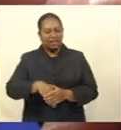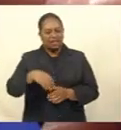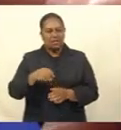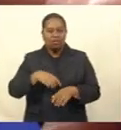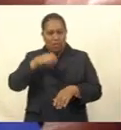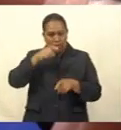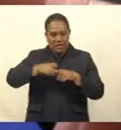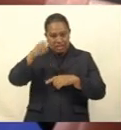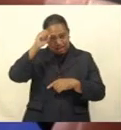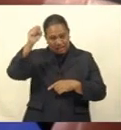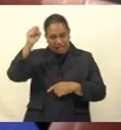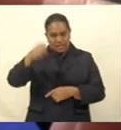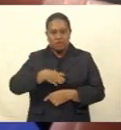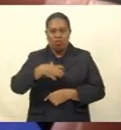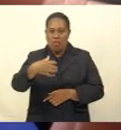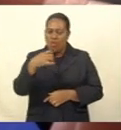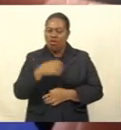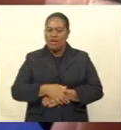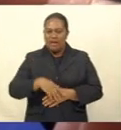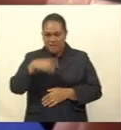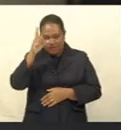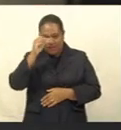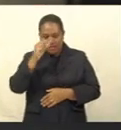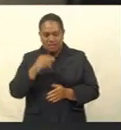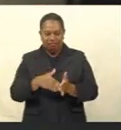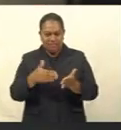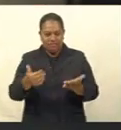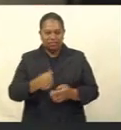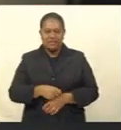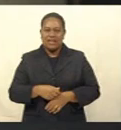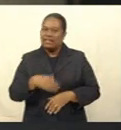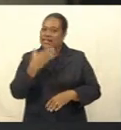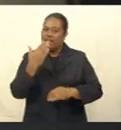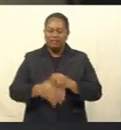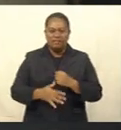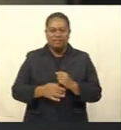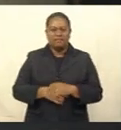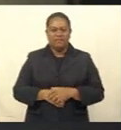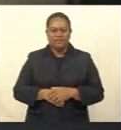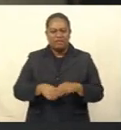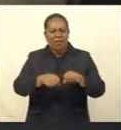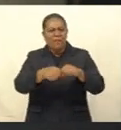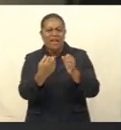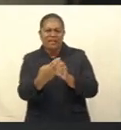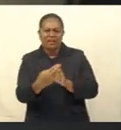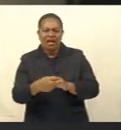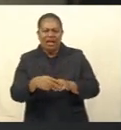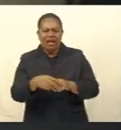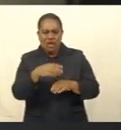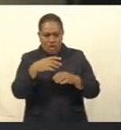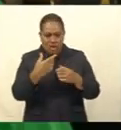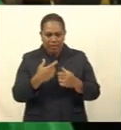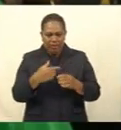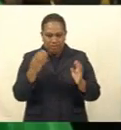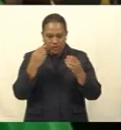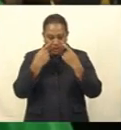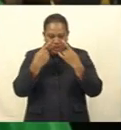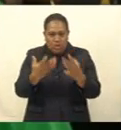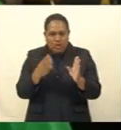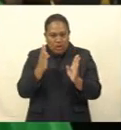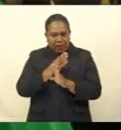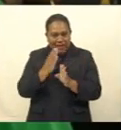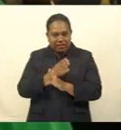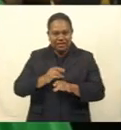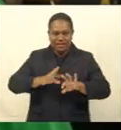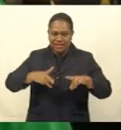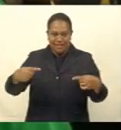Fijians. Ayar said Kiyum has reiterated the app does not breach anyone's privacy. We've got the most, or least, I